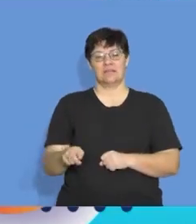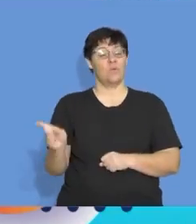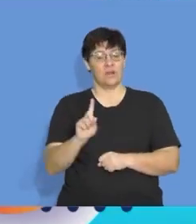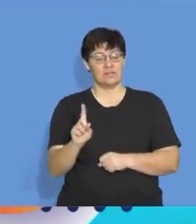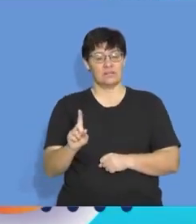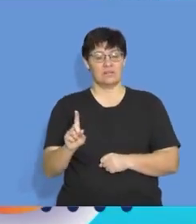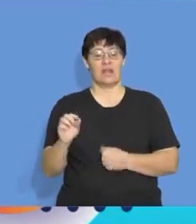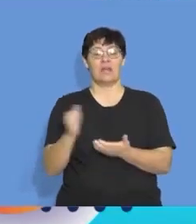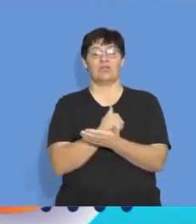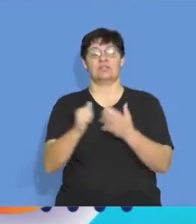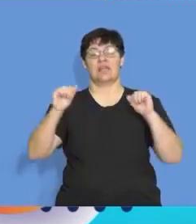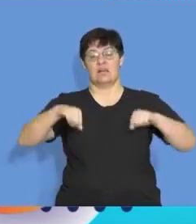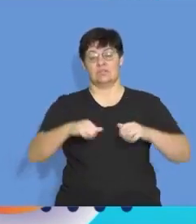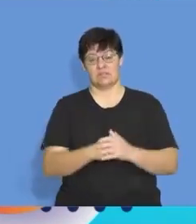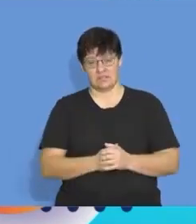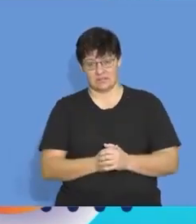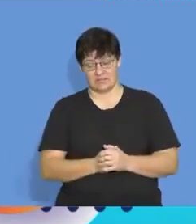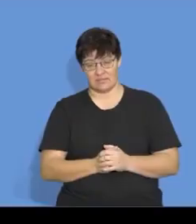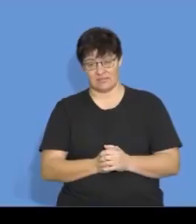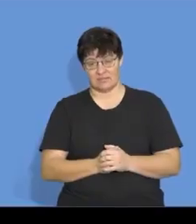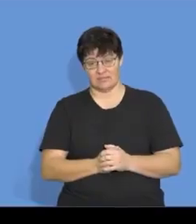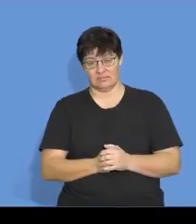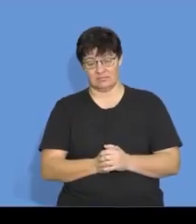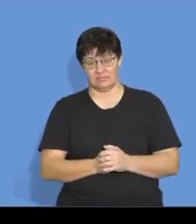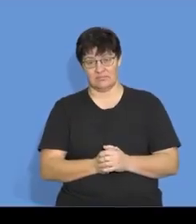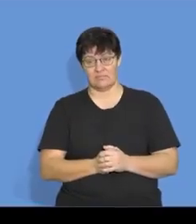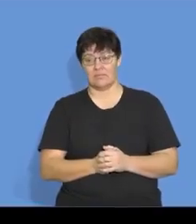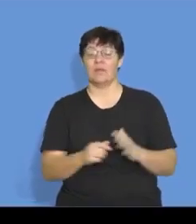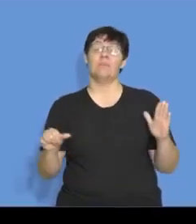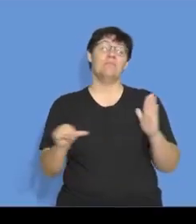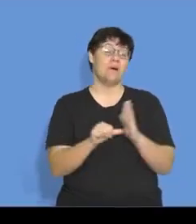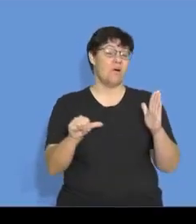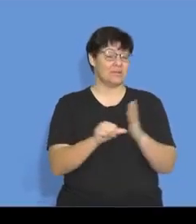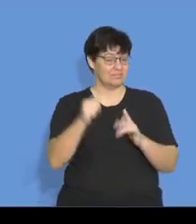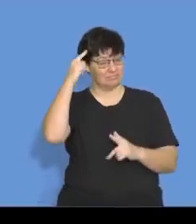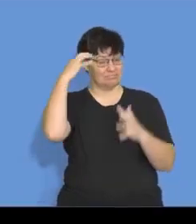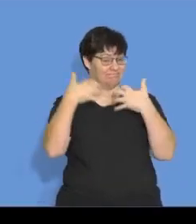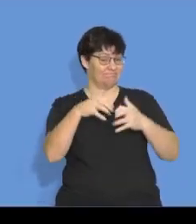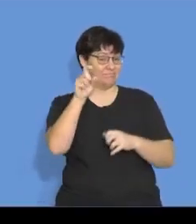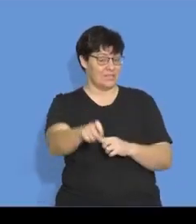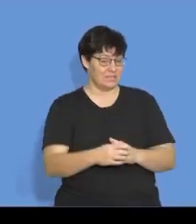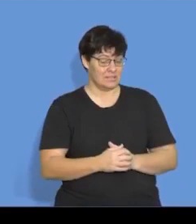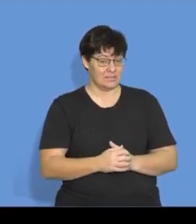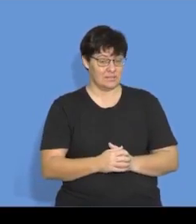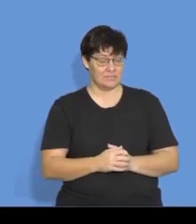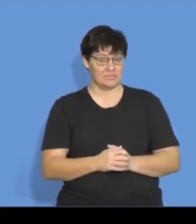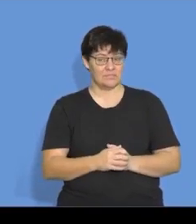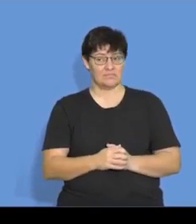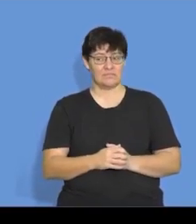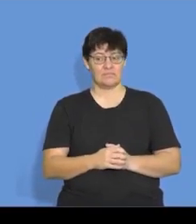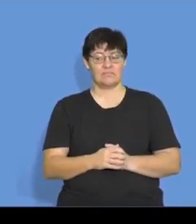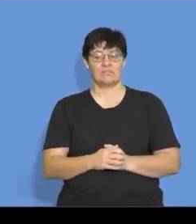creditors' allowances. Now, a very important consideration here that we have is your